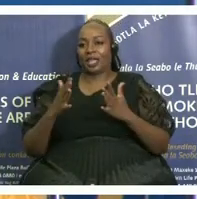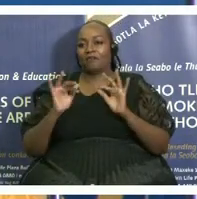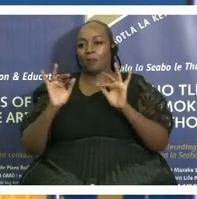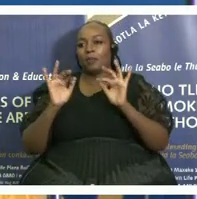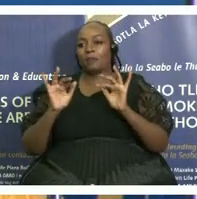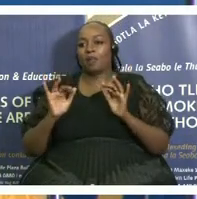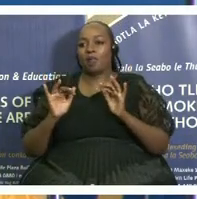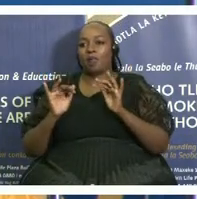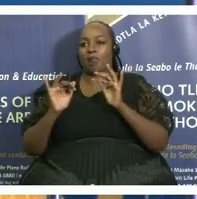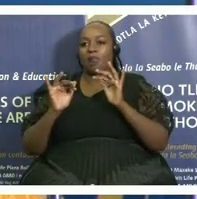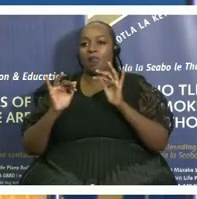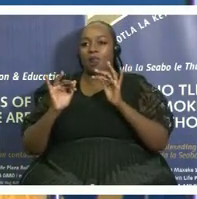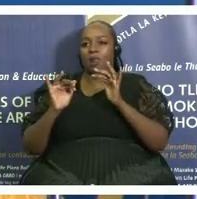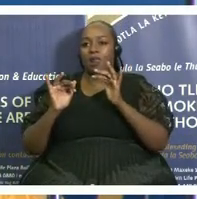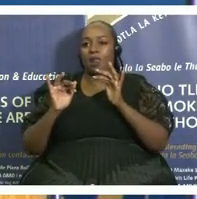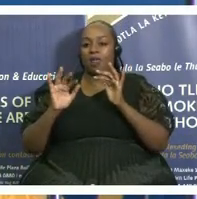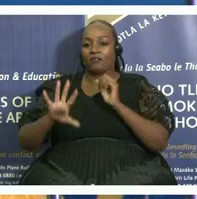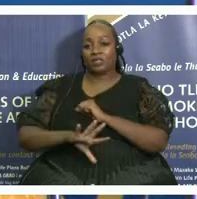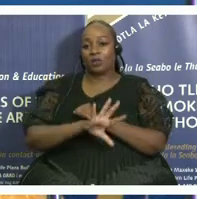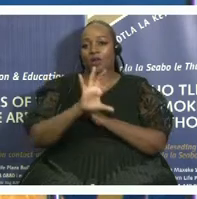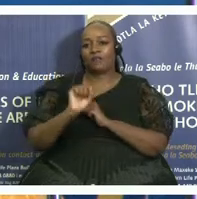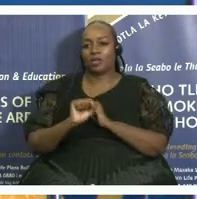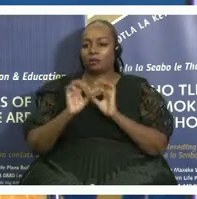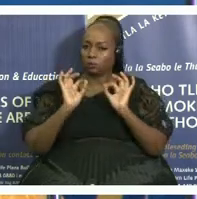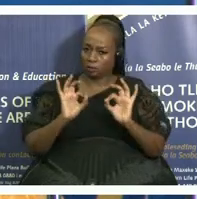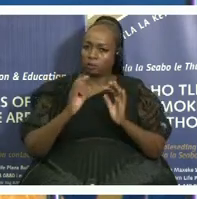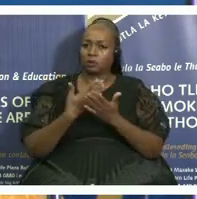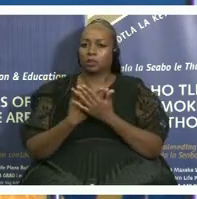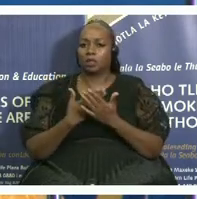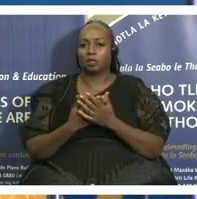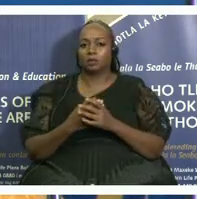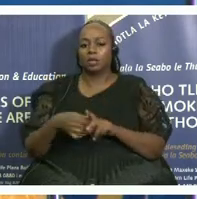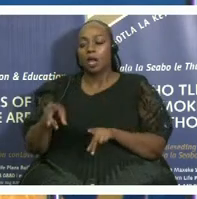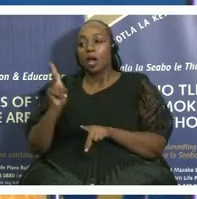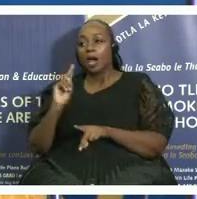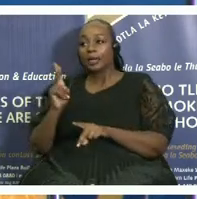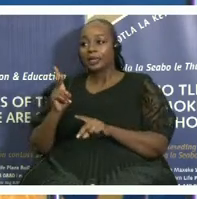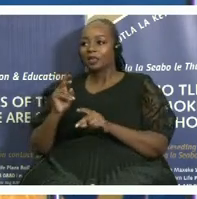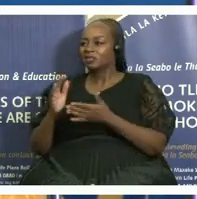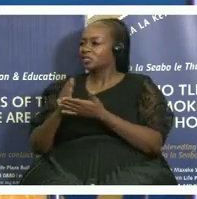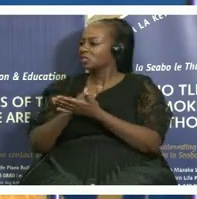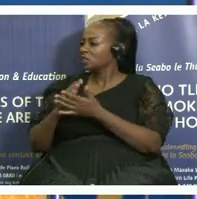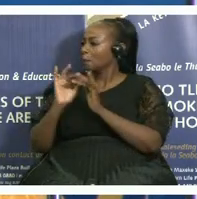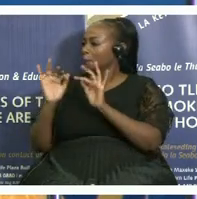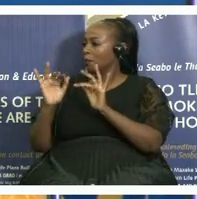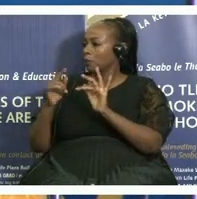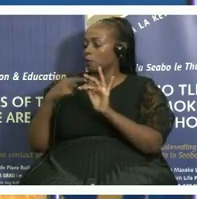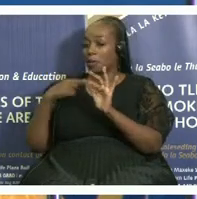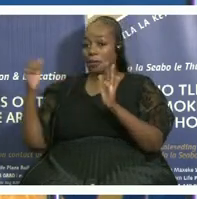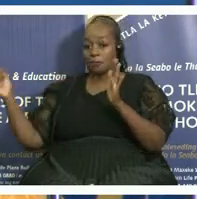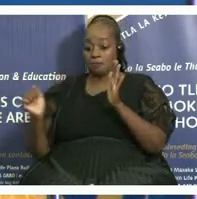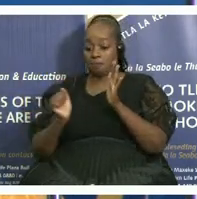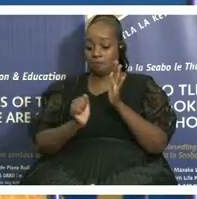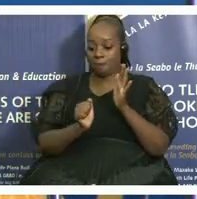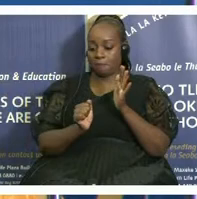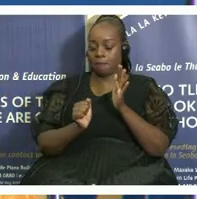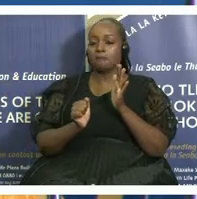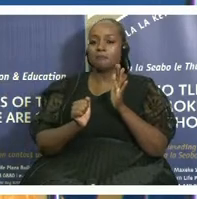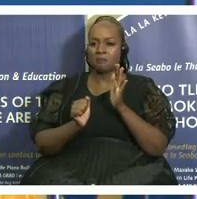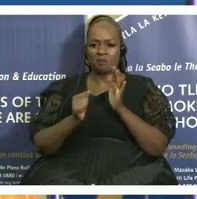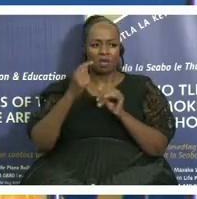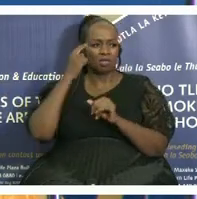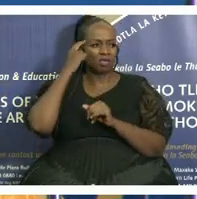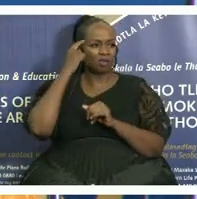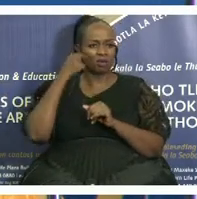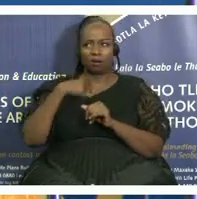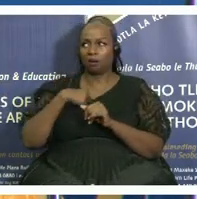service ya rona e be hantle e nngwe ke batho bao ba reng ha ba hirilwe ba be ba nahana hore